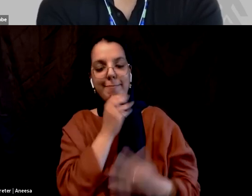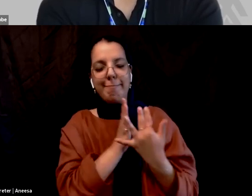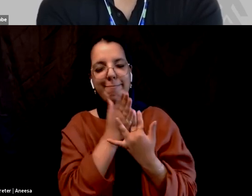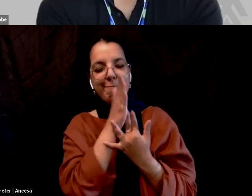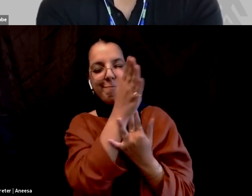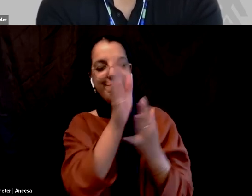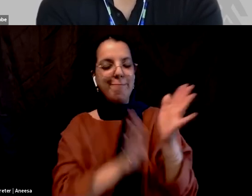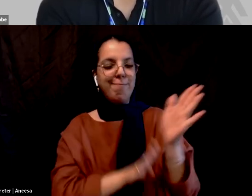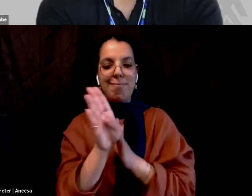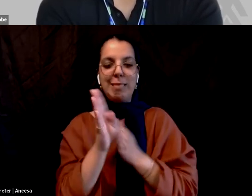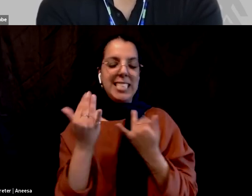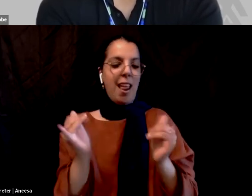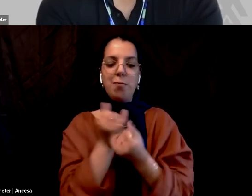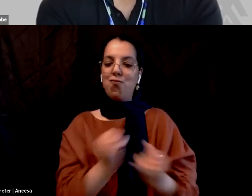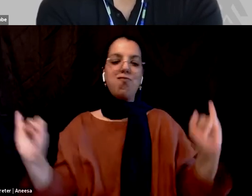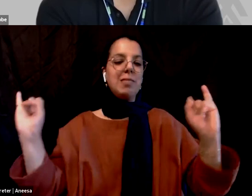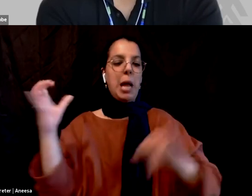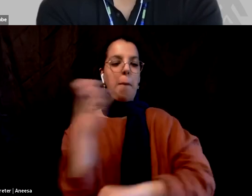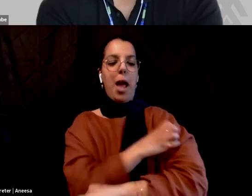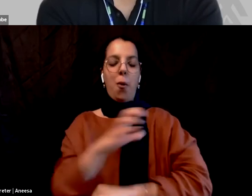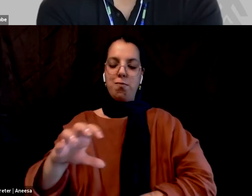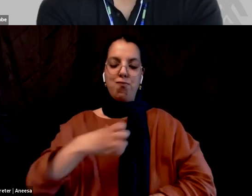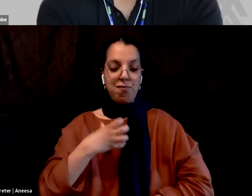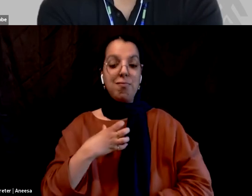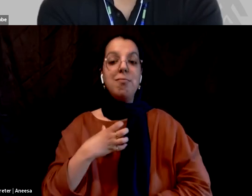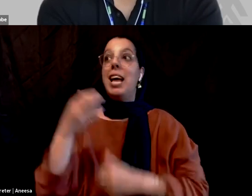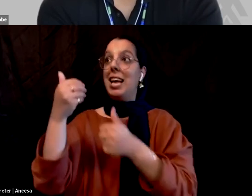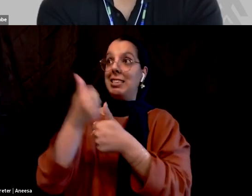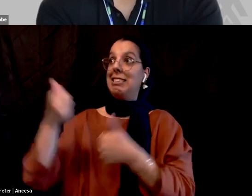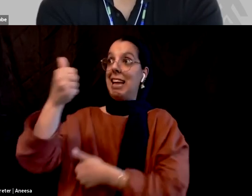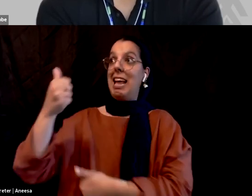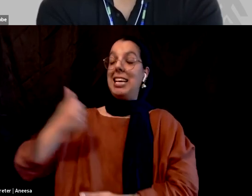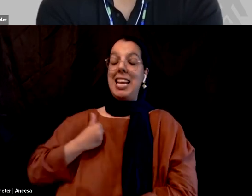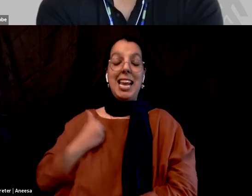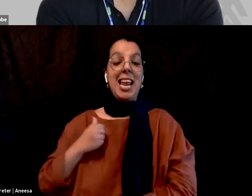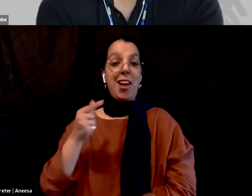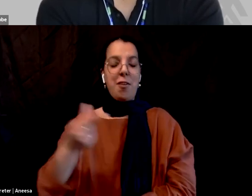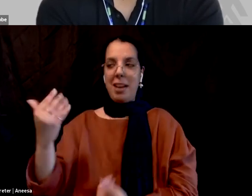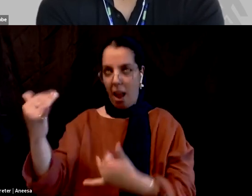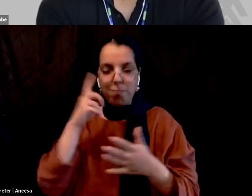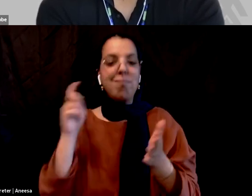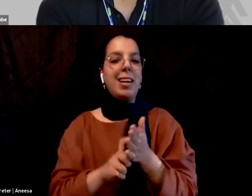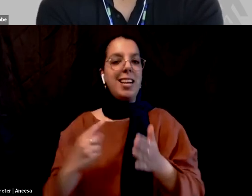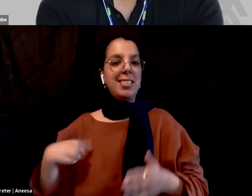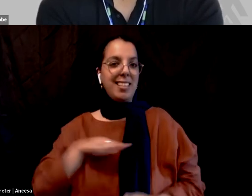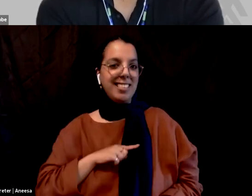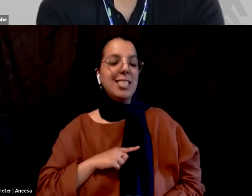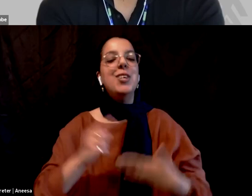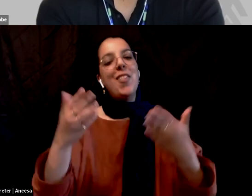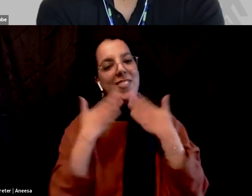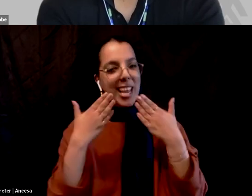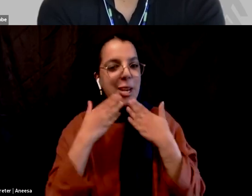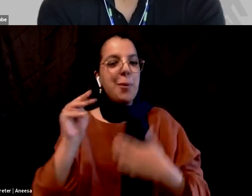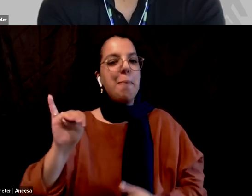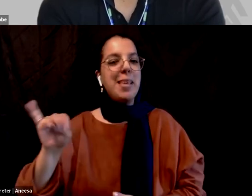still asserting our own governance, and we are having that recognized by the Canadian government at the same time. So, miigwech. Thank you for